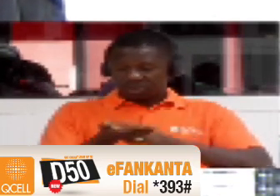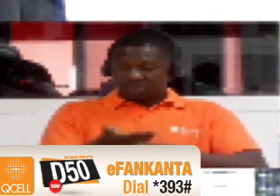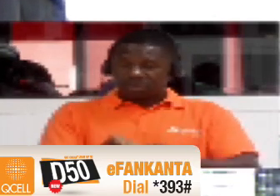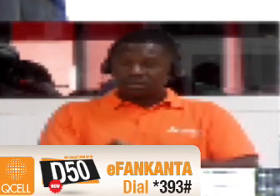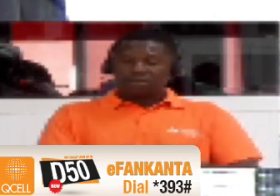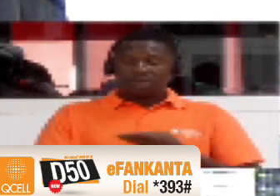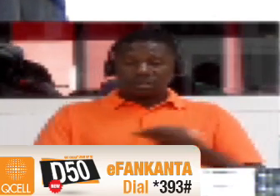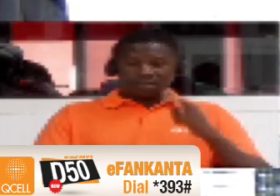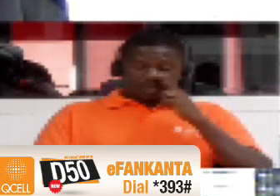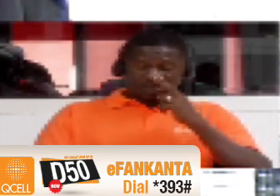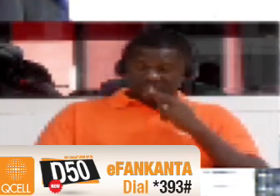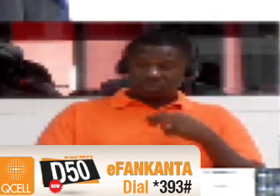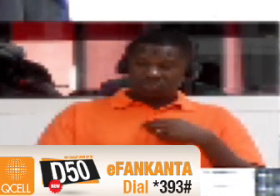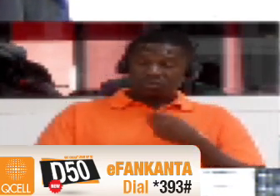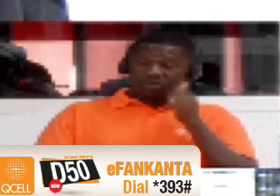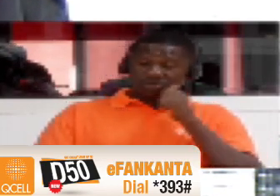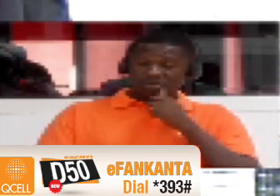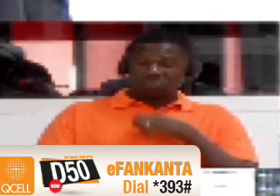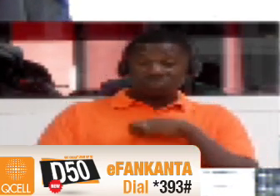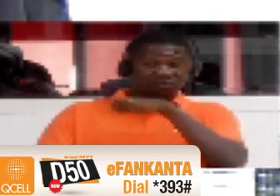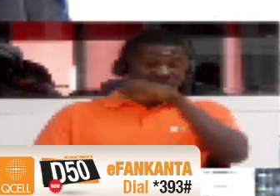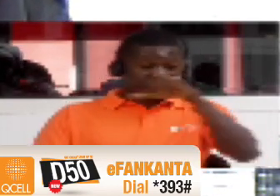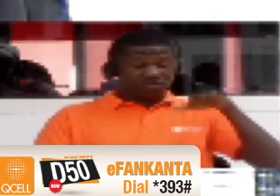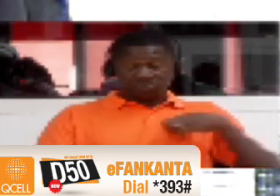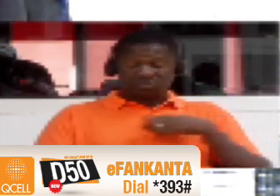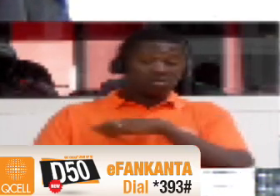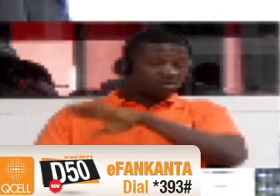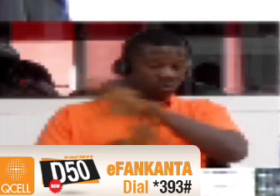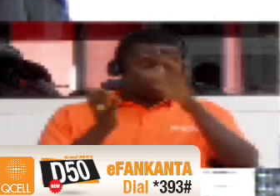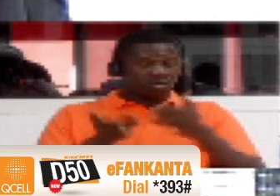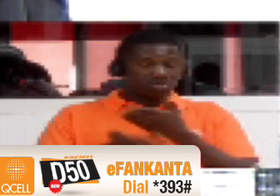bring that and try to use that to fool the rest of us.